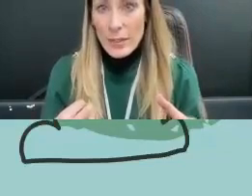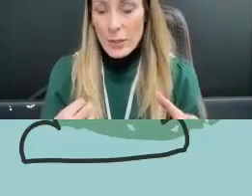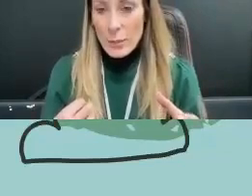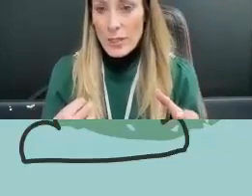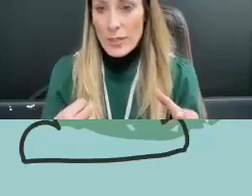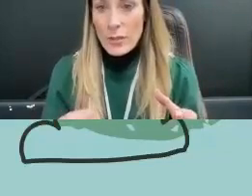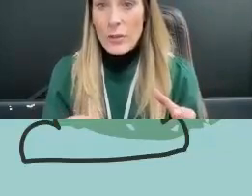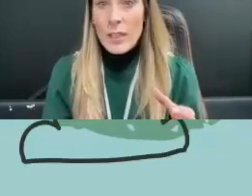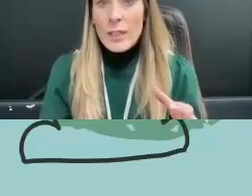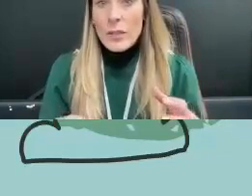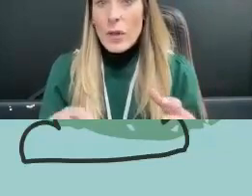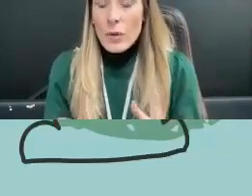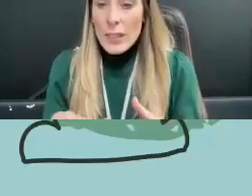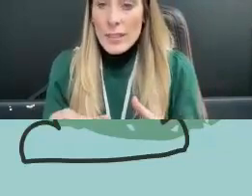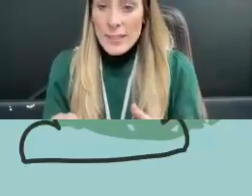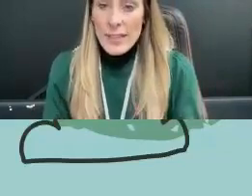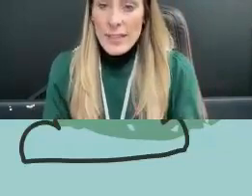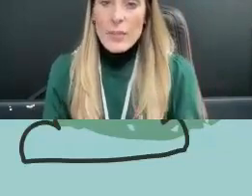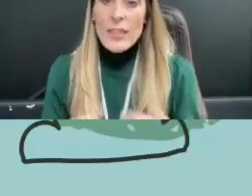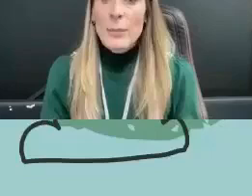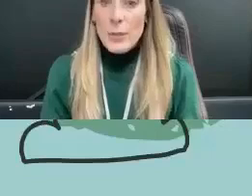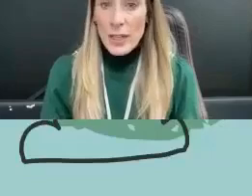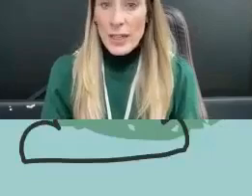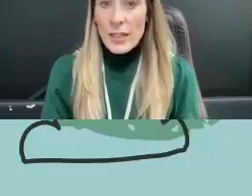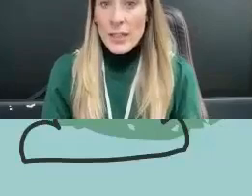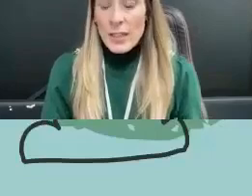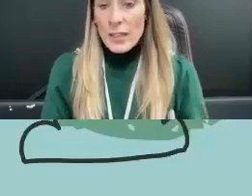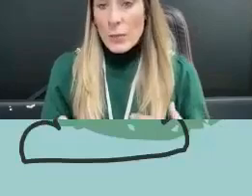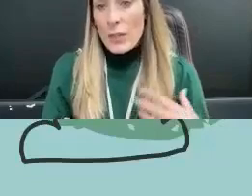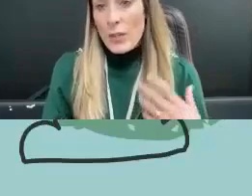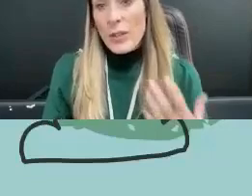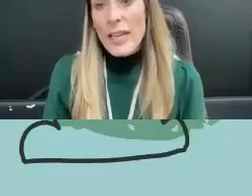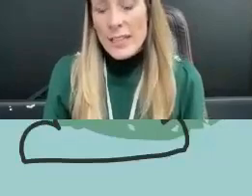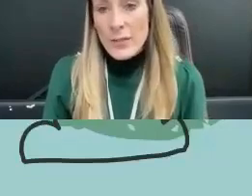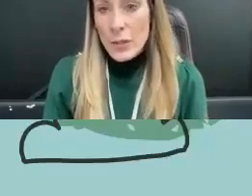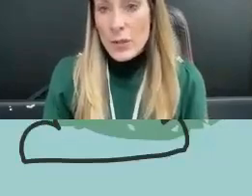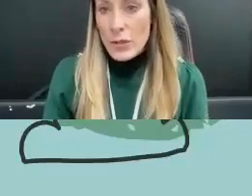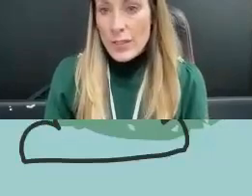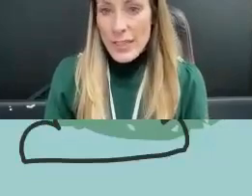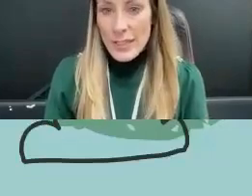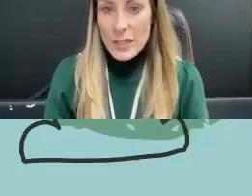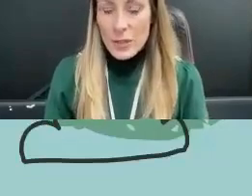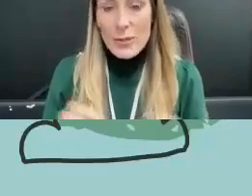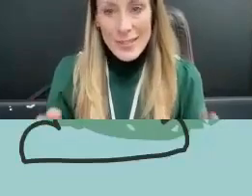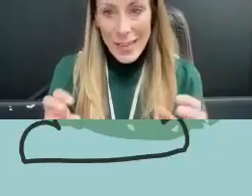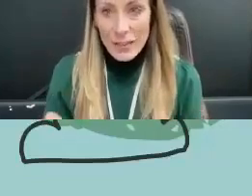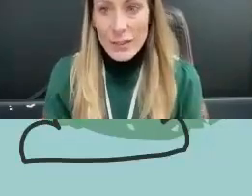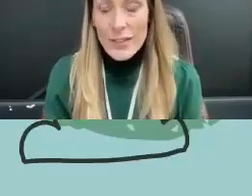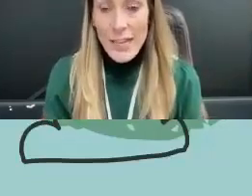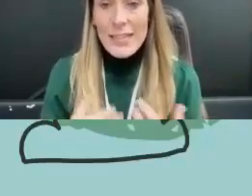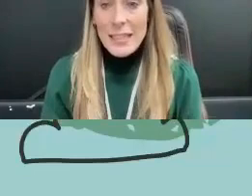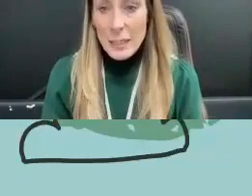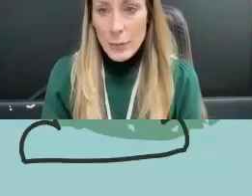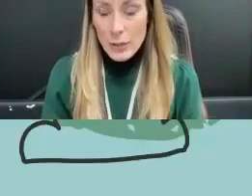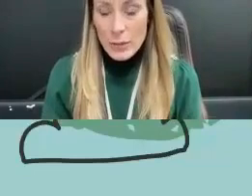quite an impact on our brains. So not only is it set up to keep you there, we know that negative news stories tend to